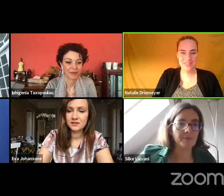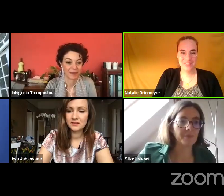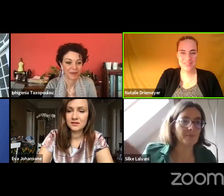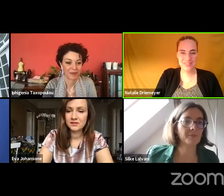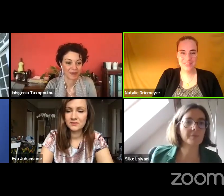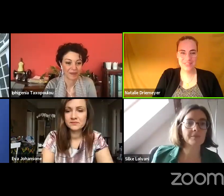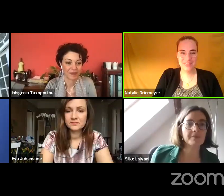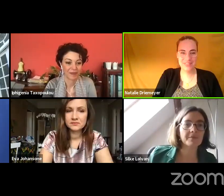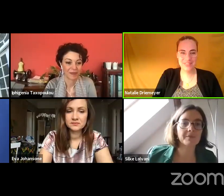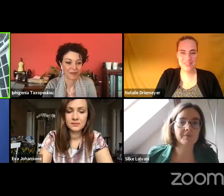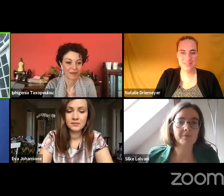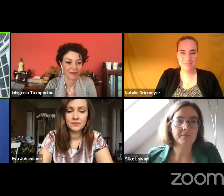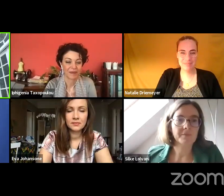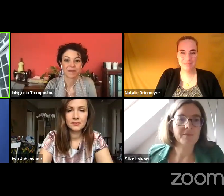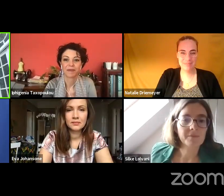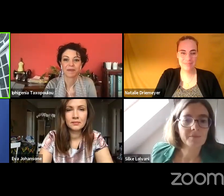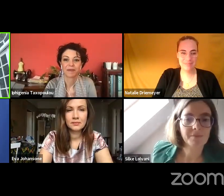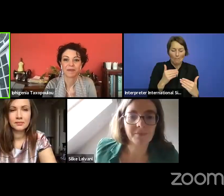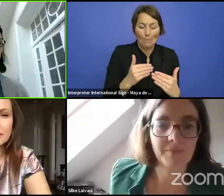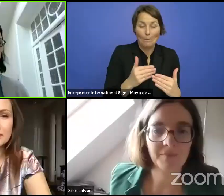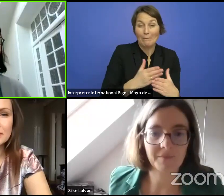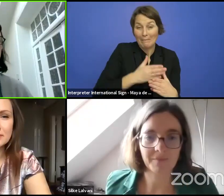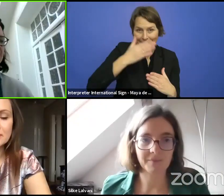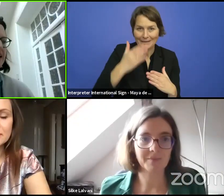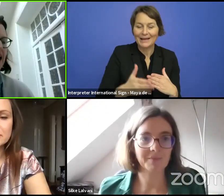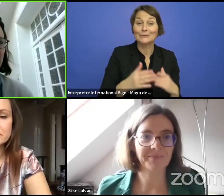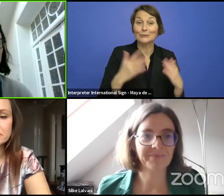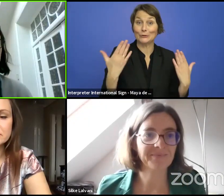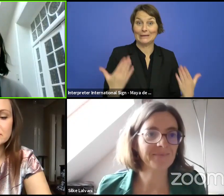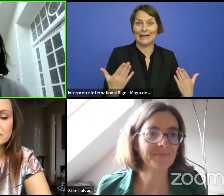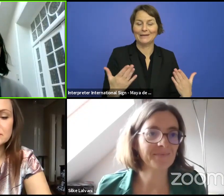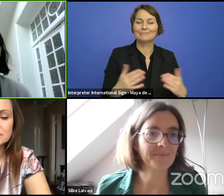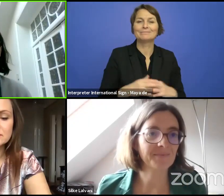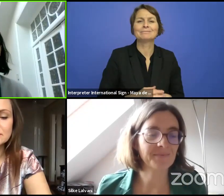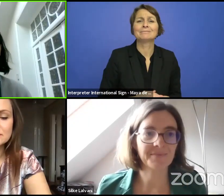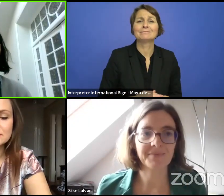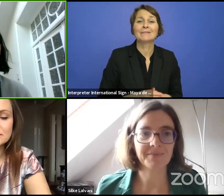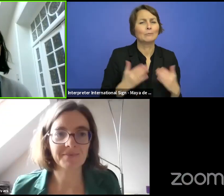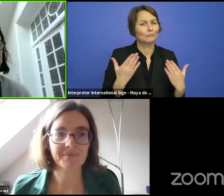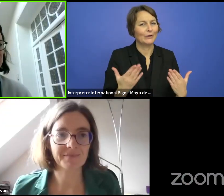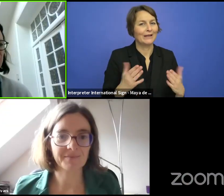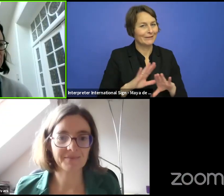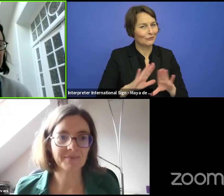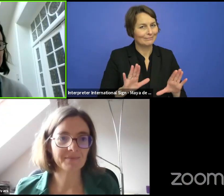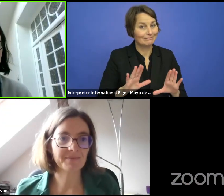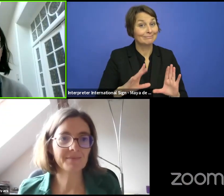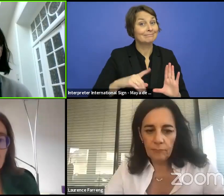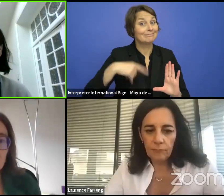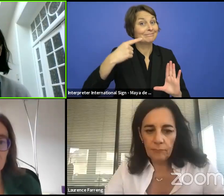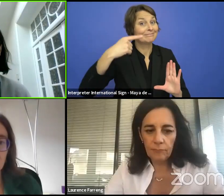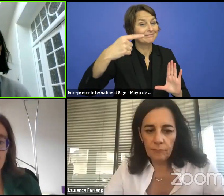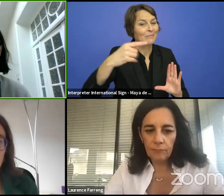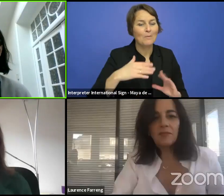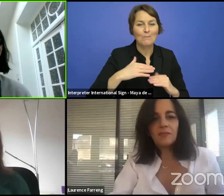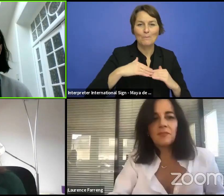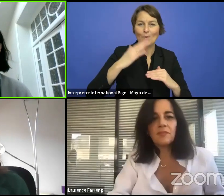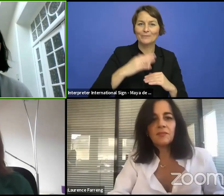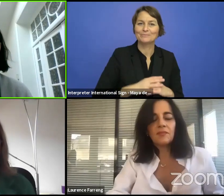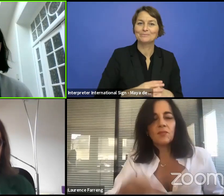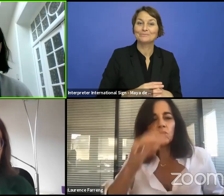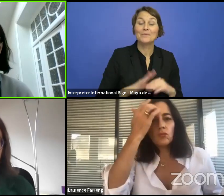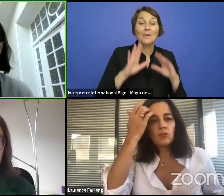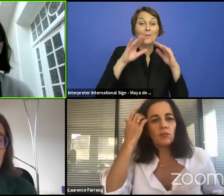discussion, only today's discussion, because actually this is the real beginning. We have the pleasure of having with us